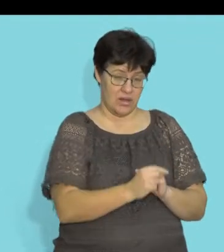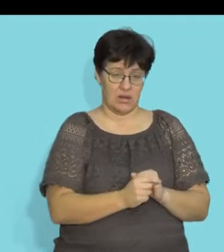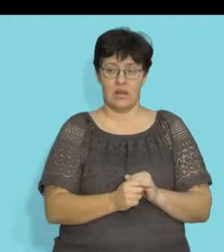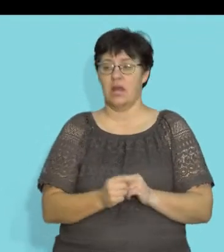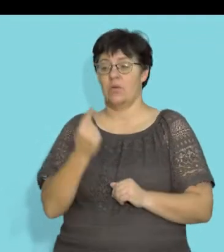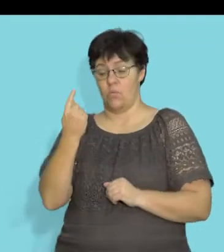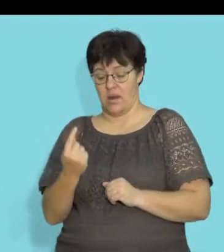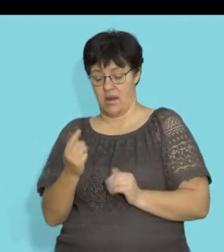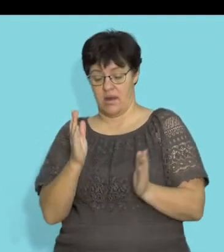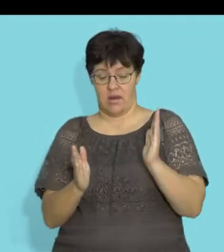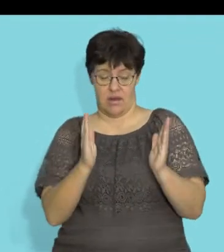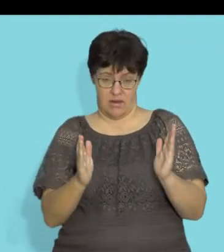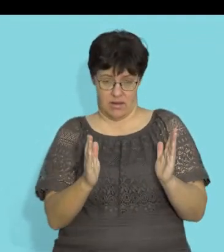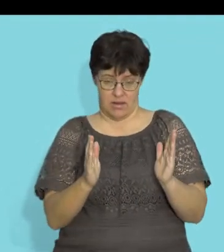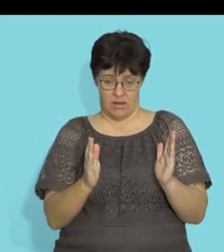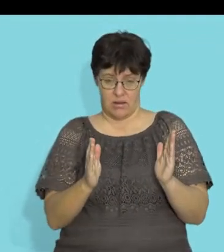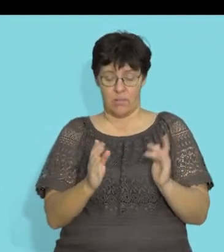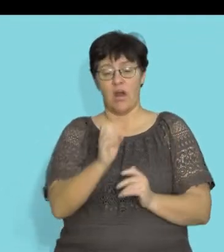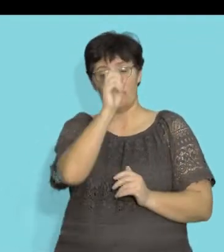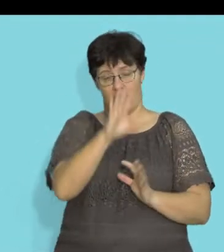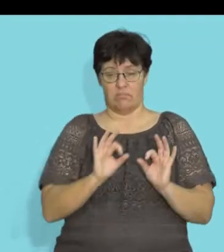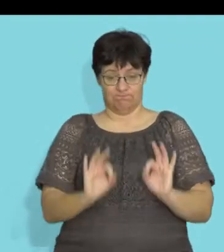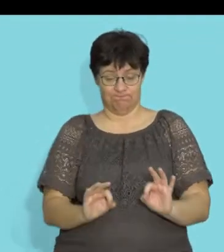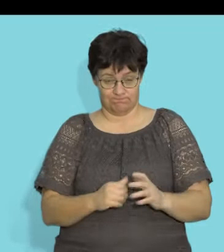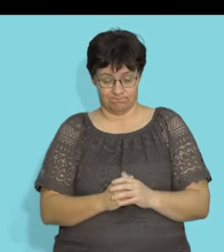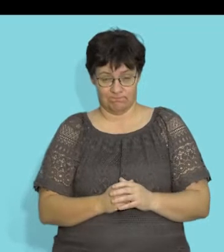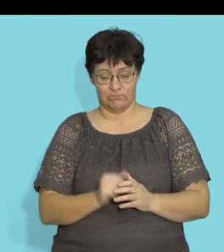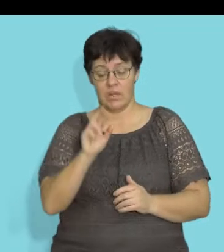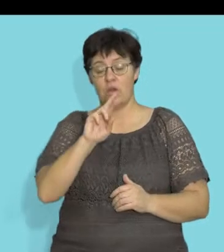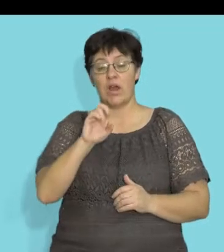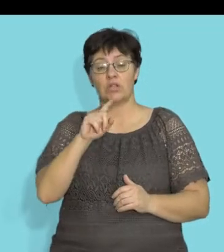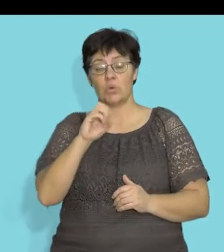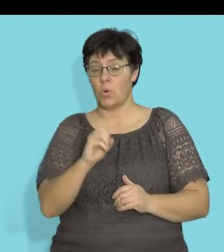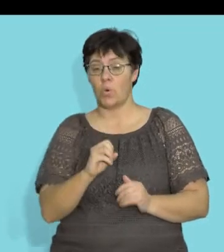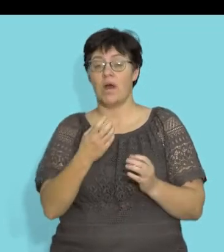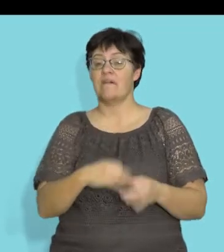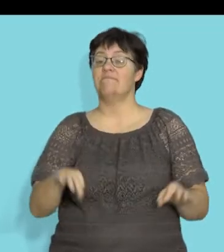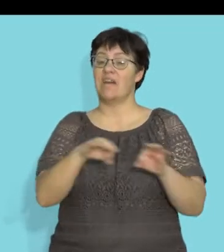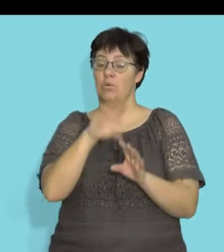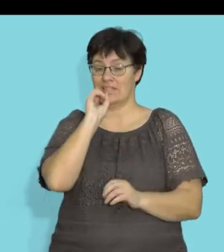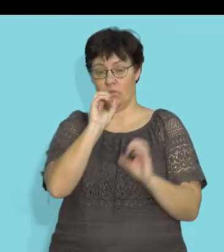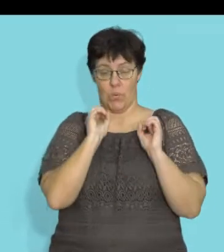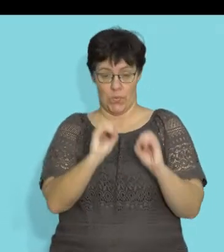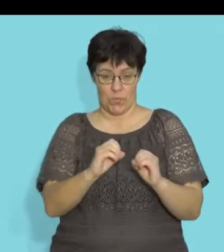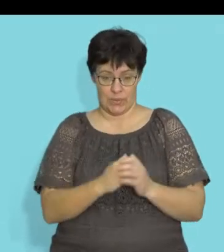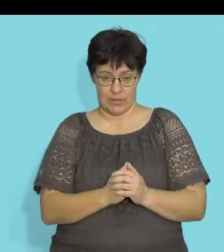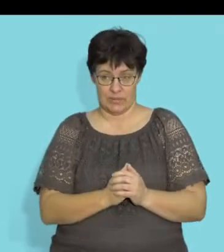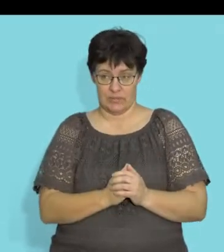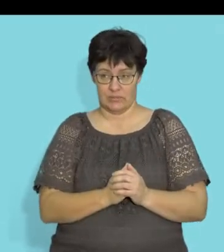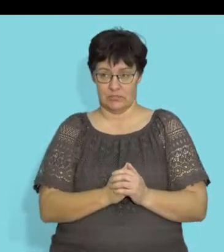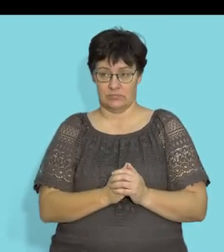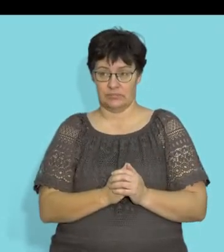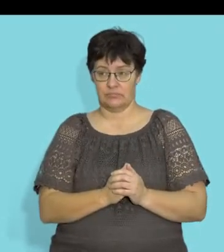-1 and 1. So it's a proper fraction and the ratio does not have a value of a 0.